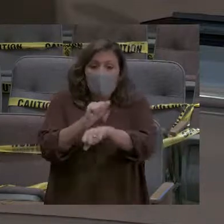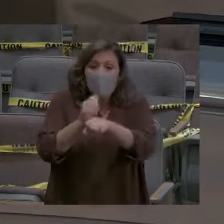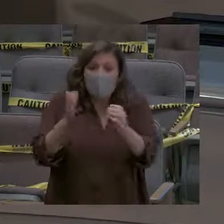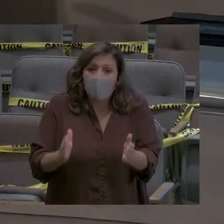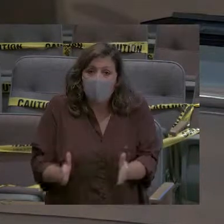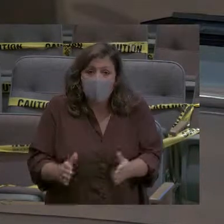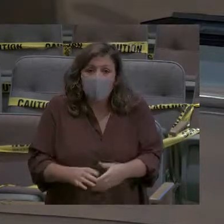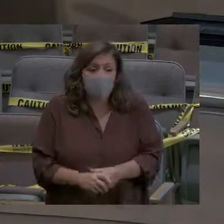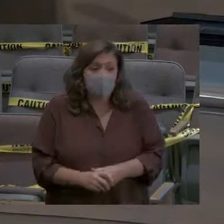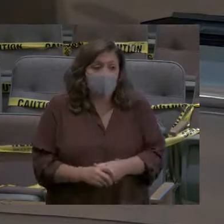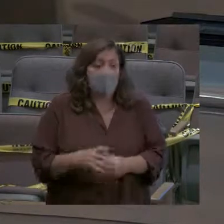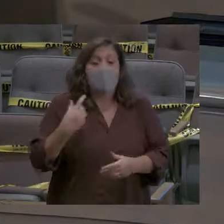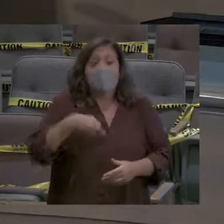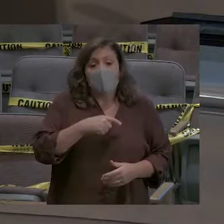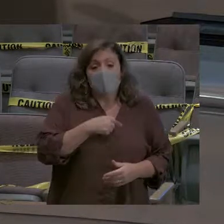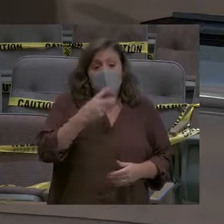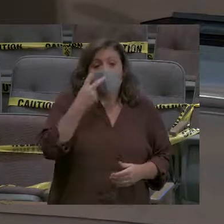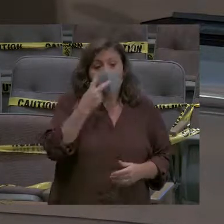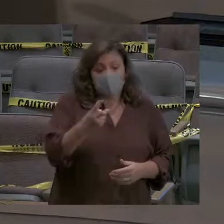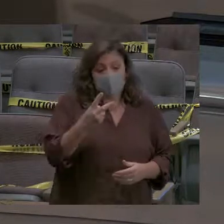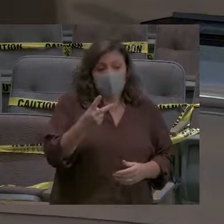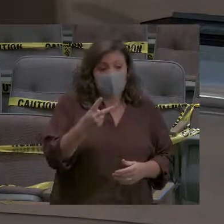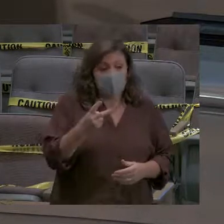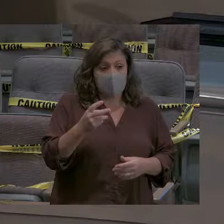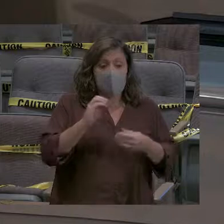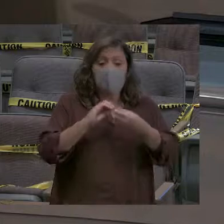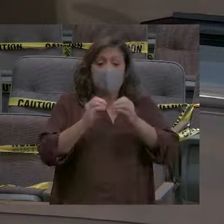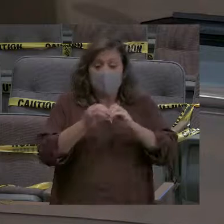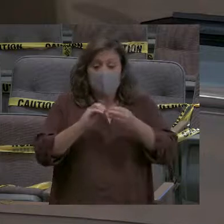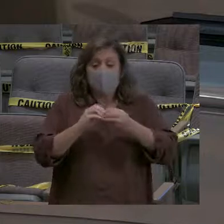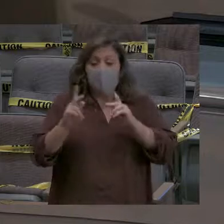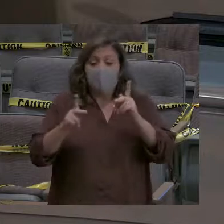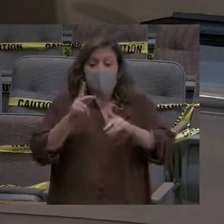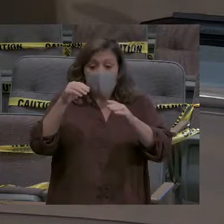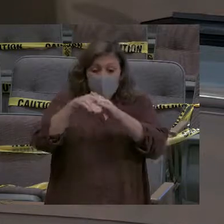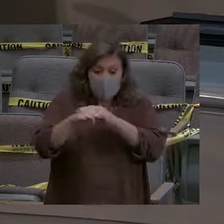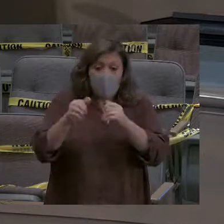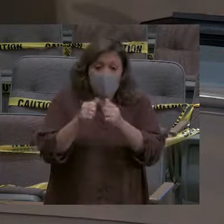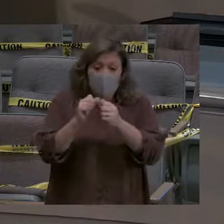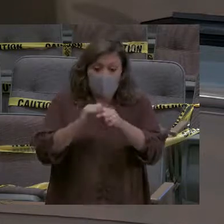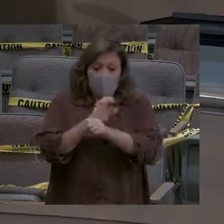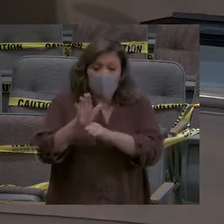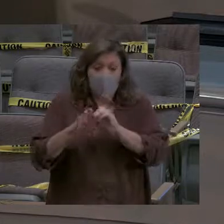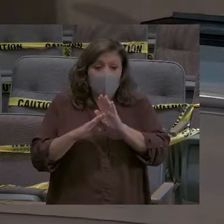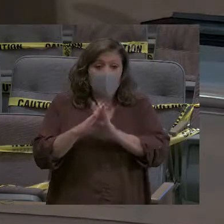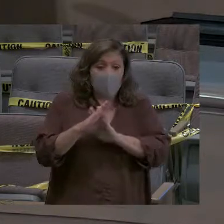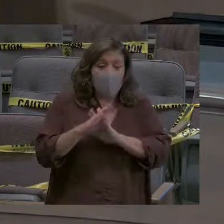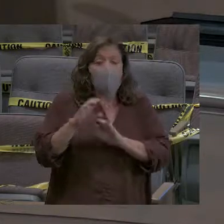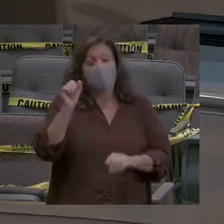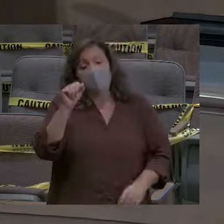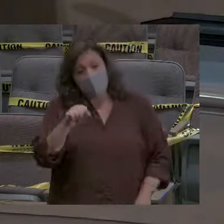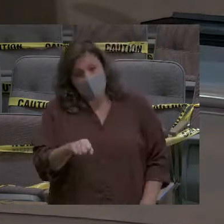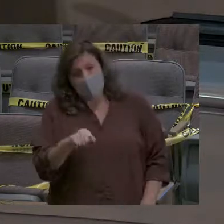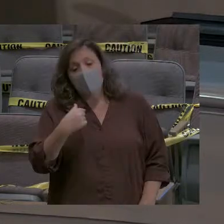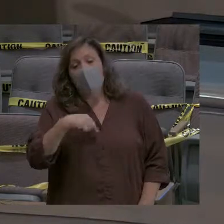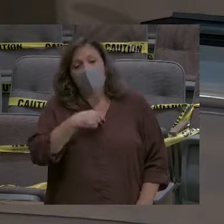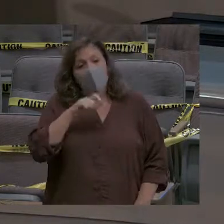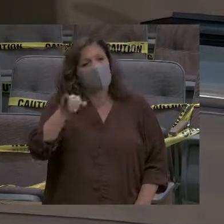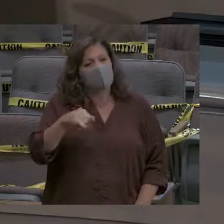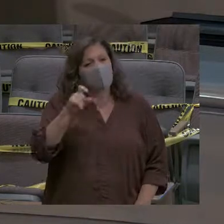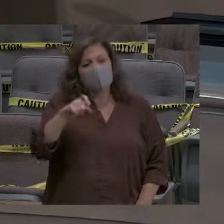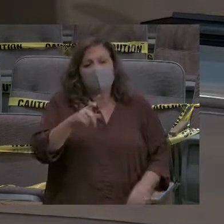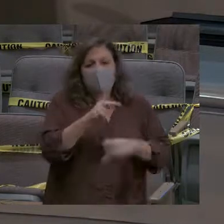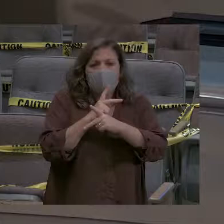the number of hospitalized patients rise? Yes. We need to be conscientious of these